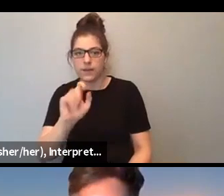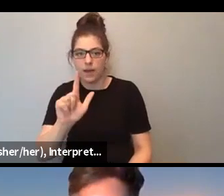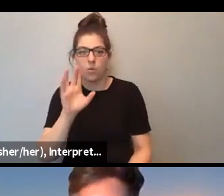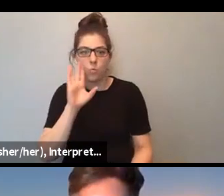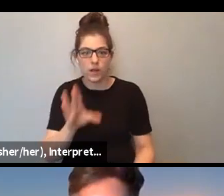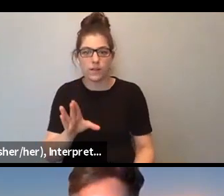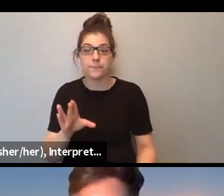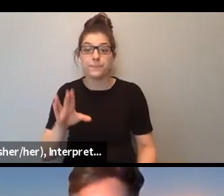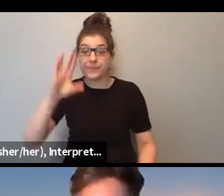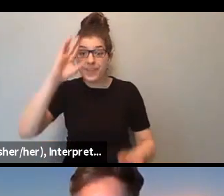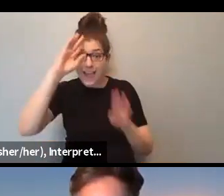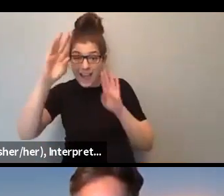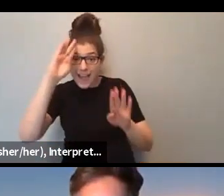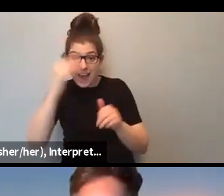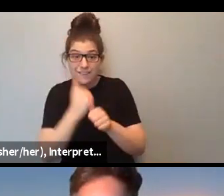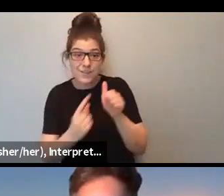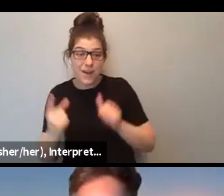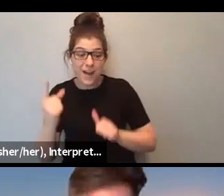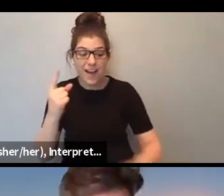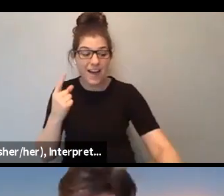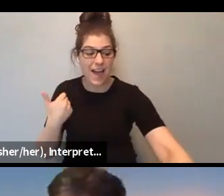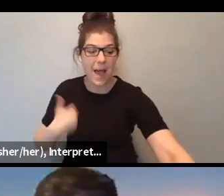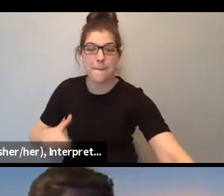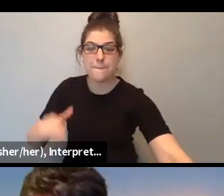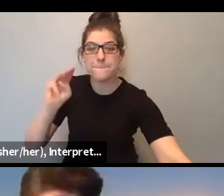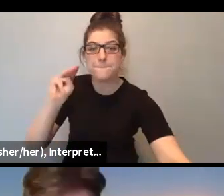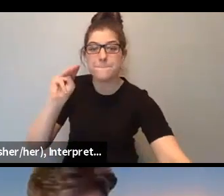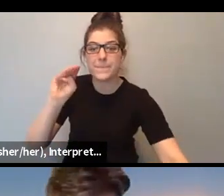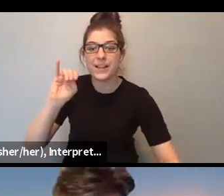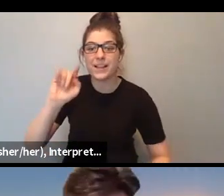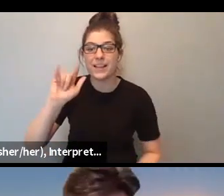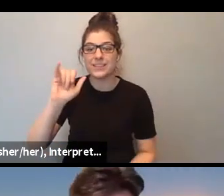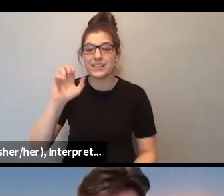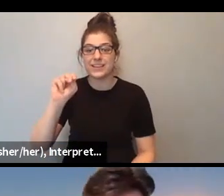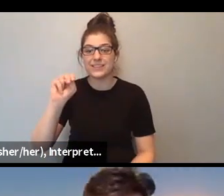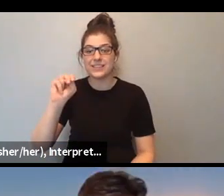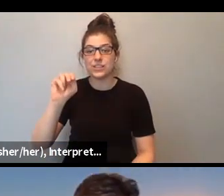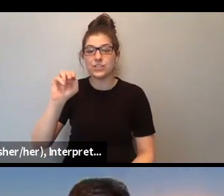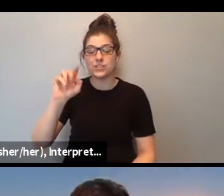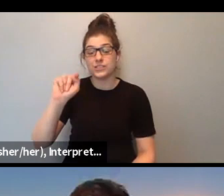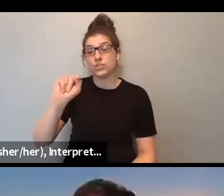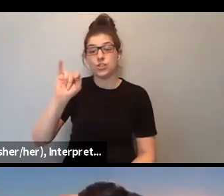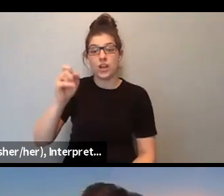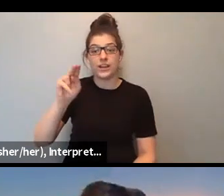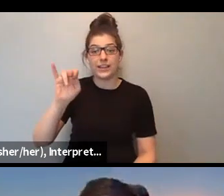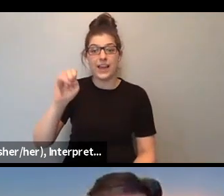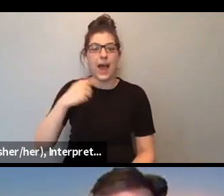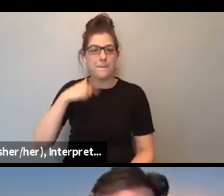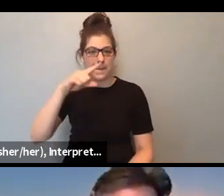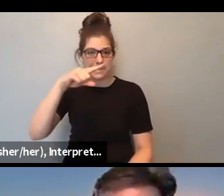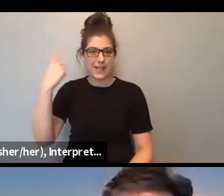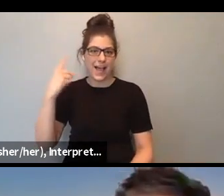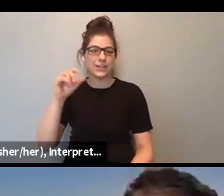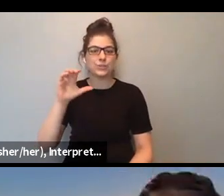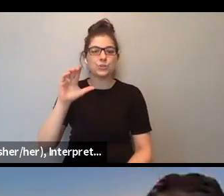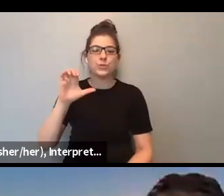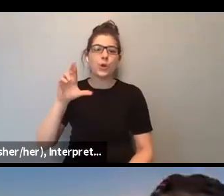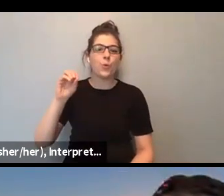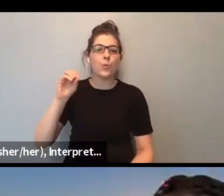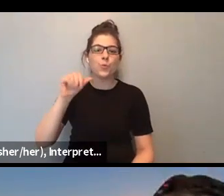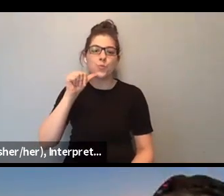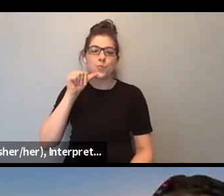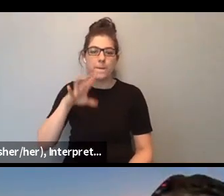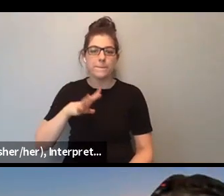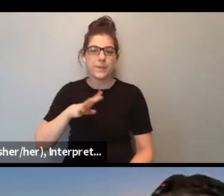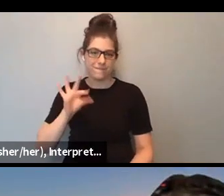Hey, everybody. I'm Millicent Johnny. I am a Black Creole woman of French